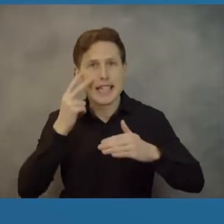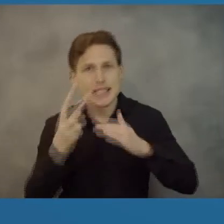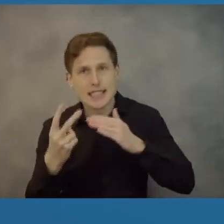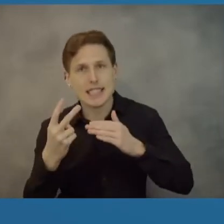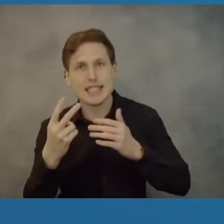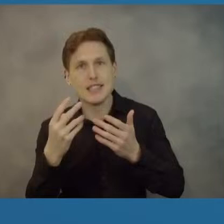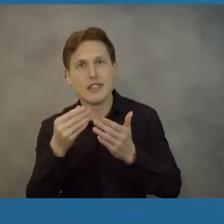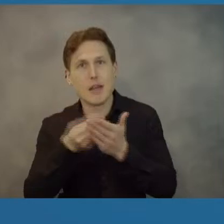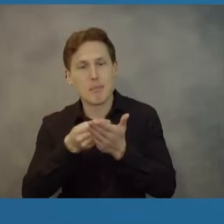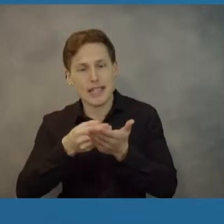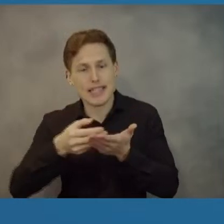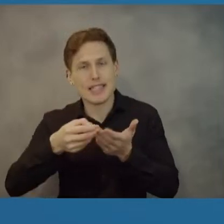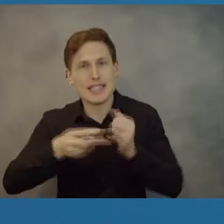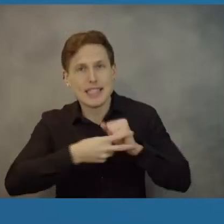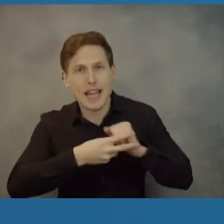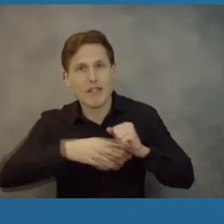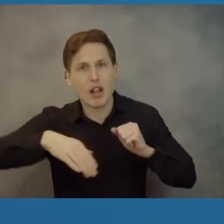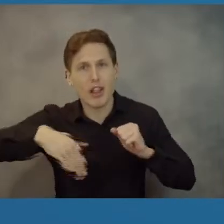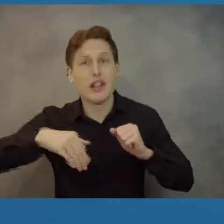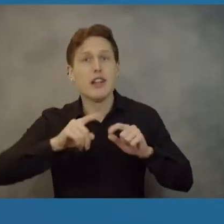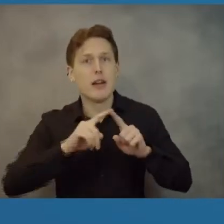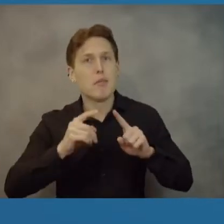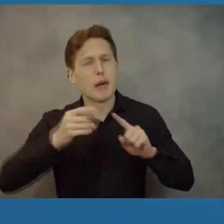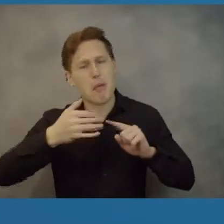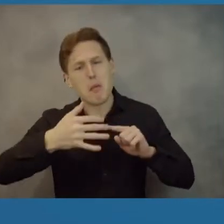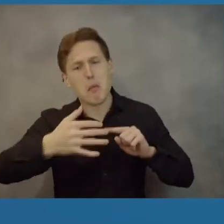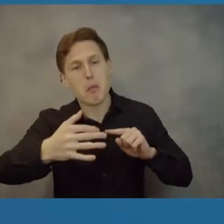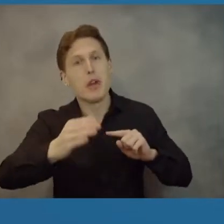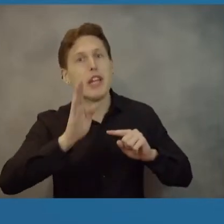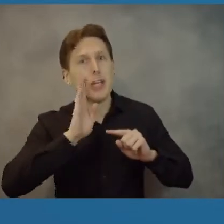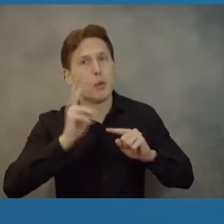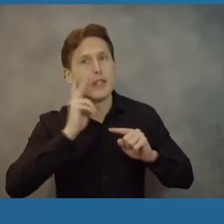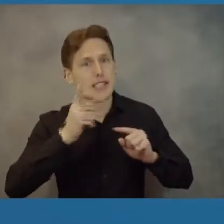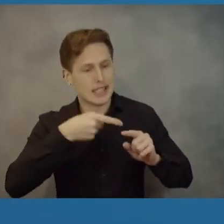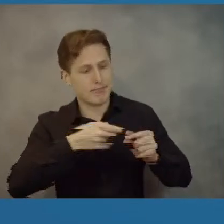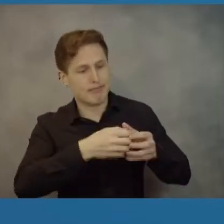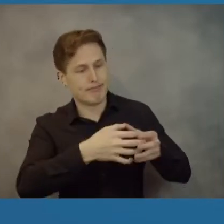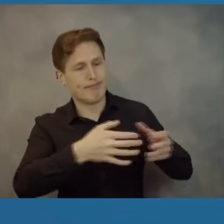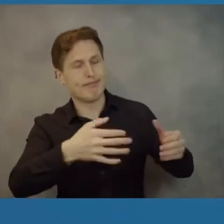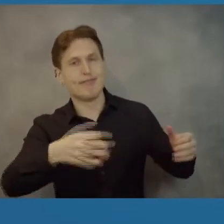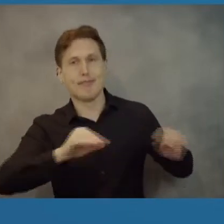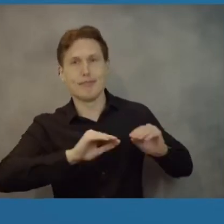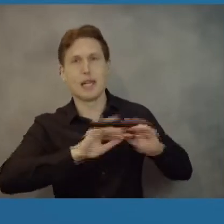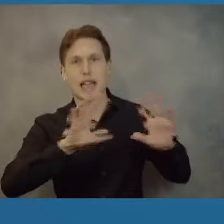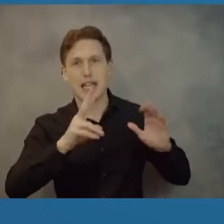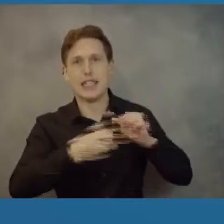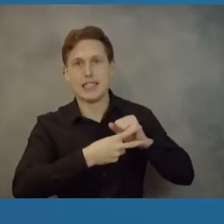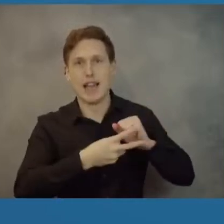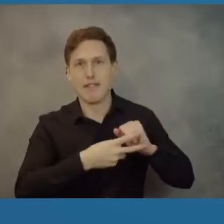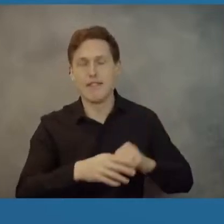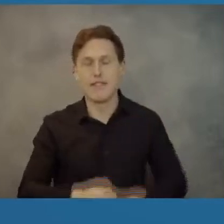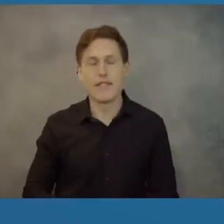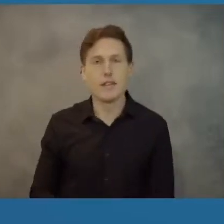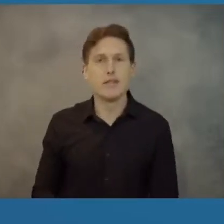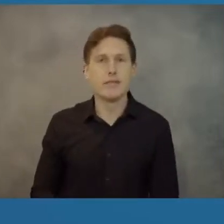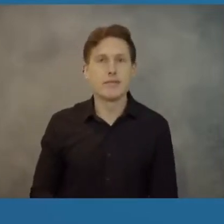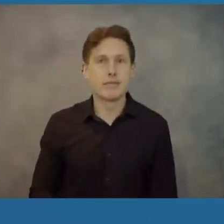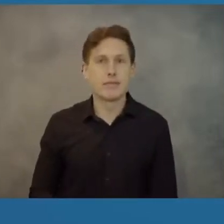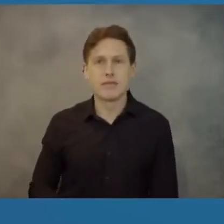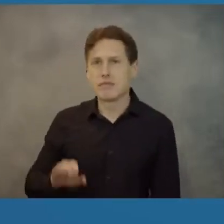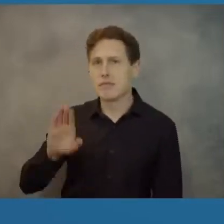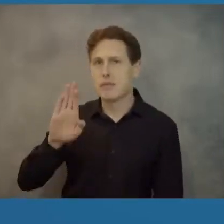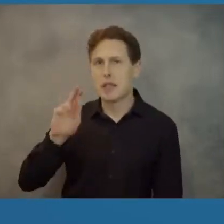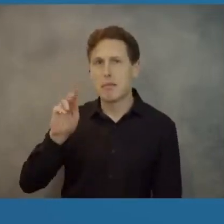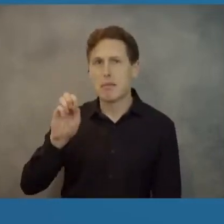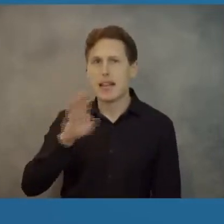that right, and we are still completing that transition, but almost there. We're very, very far along. So just to be clear,